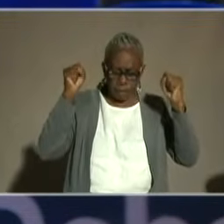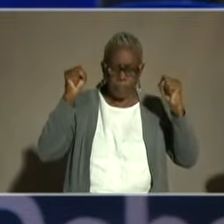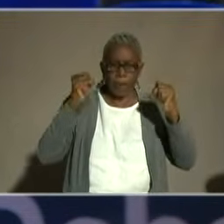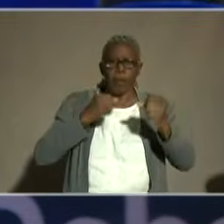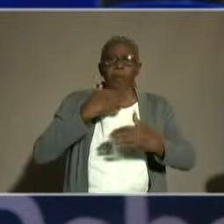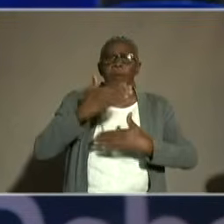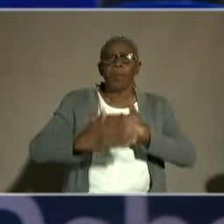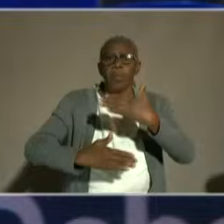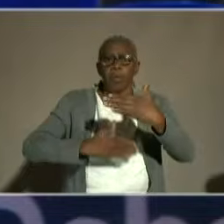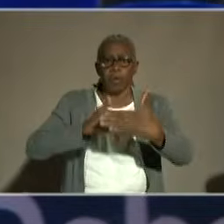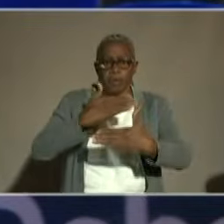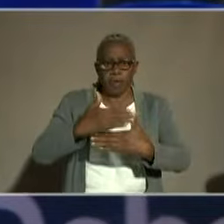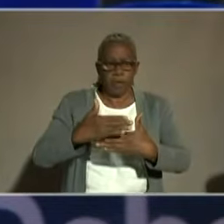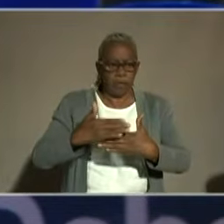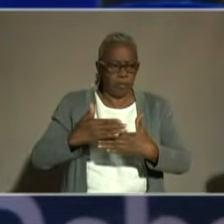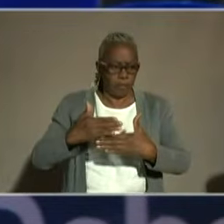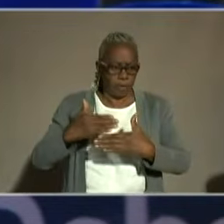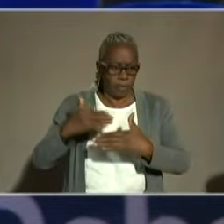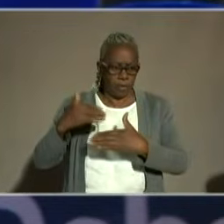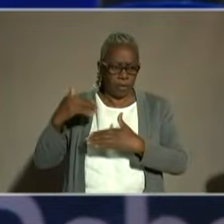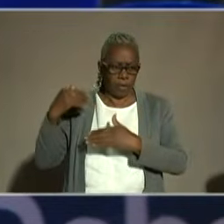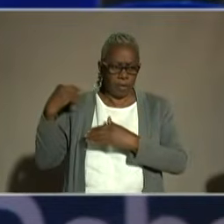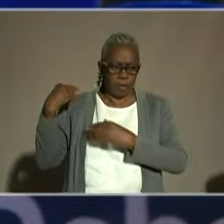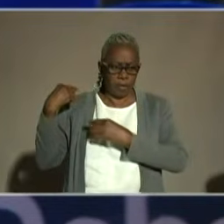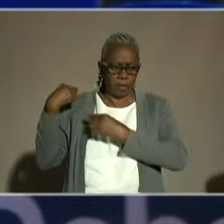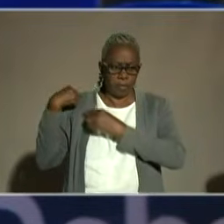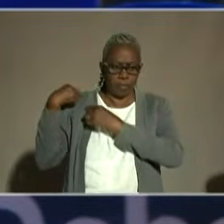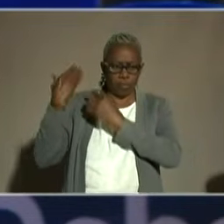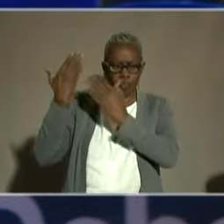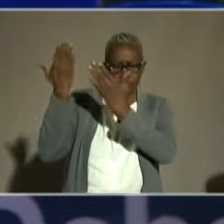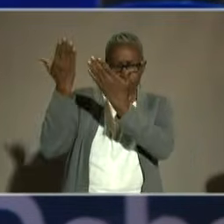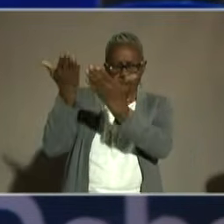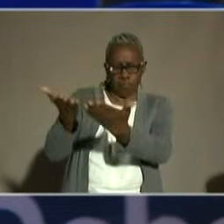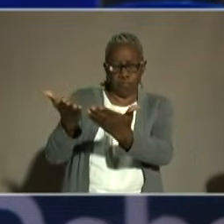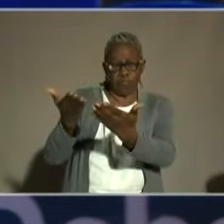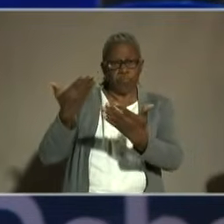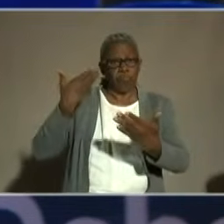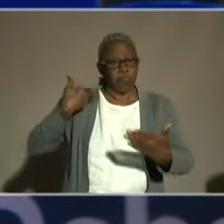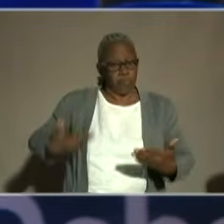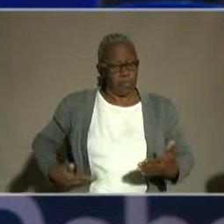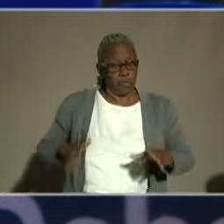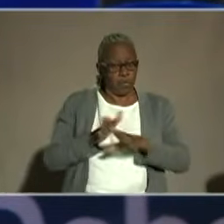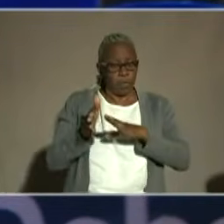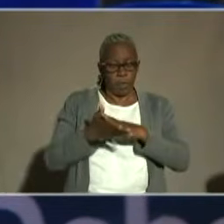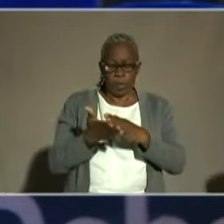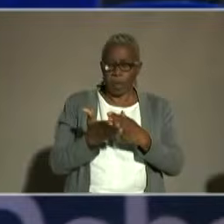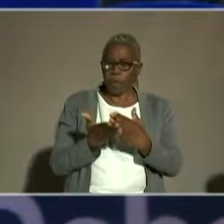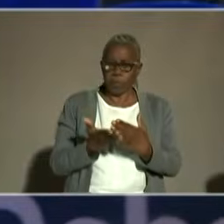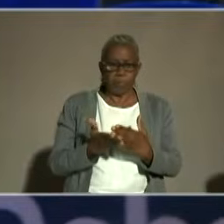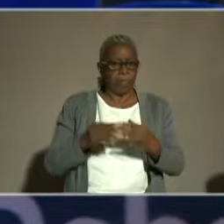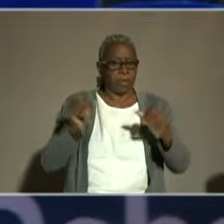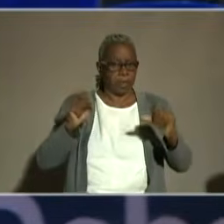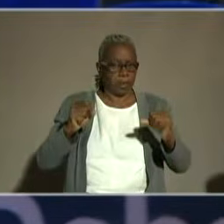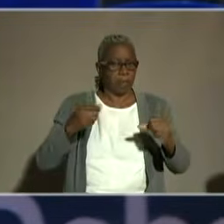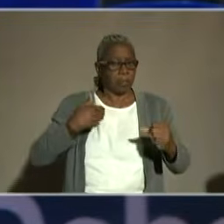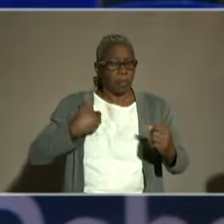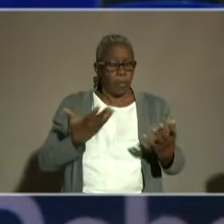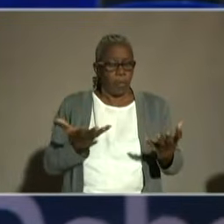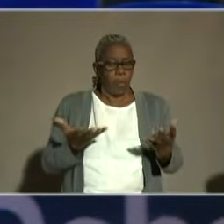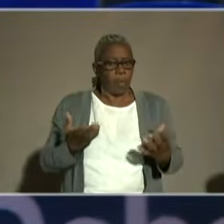of repatriating our sovereignty. I am a Jamaican through and through, and I want to